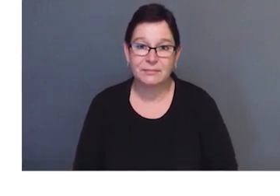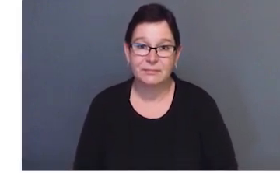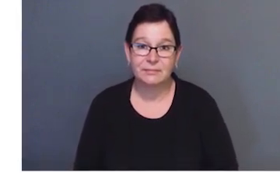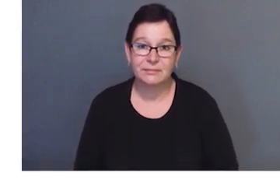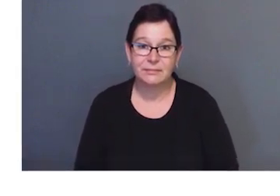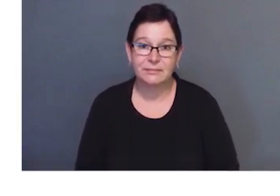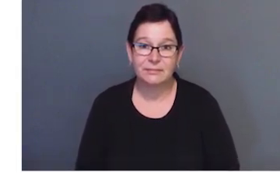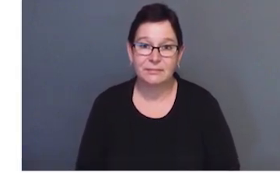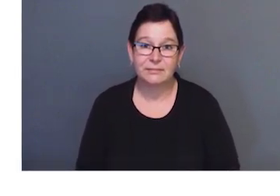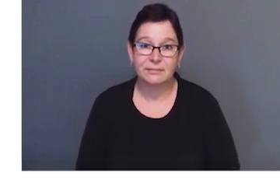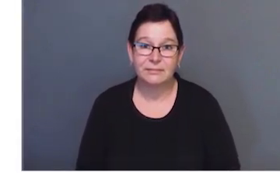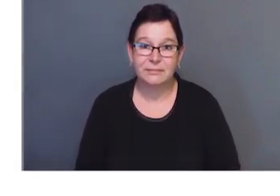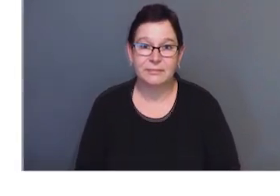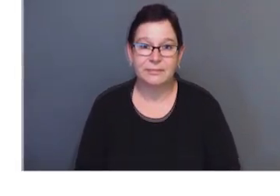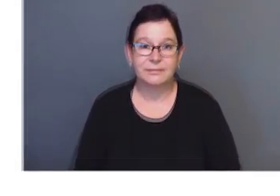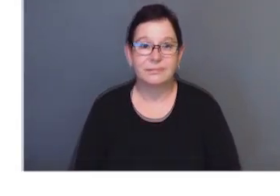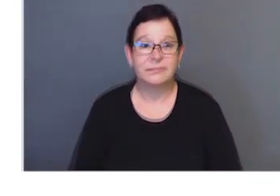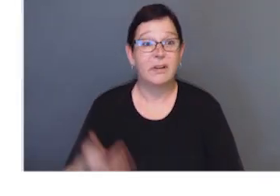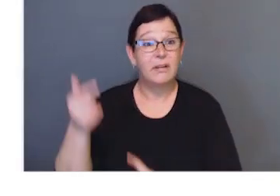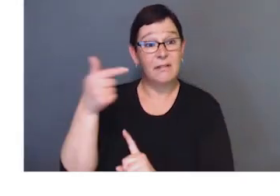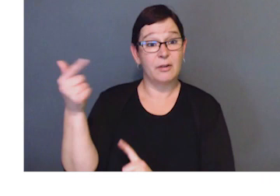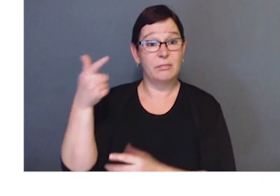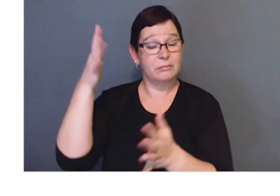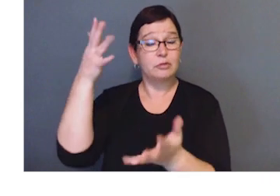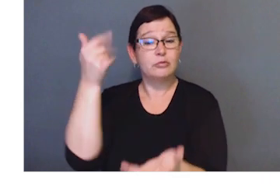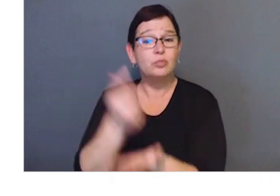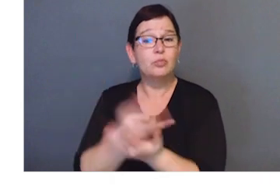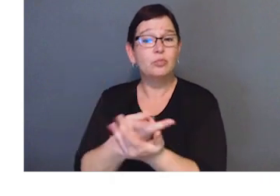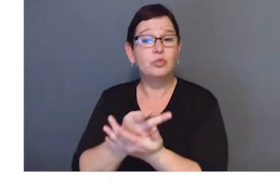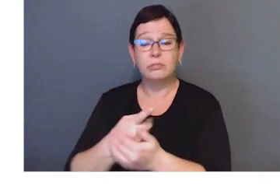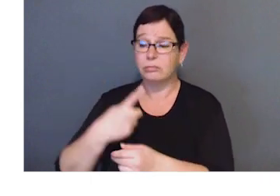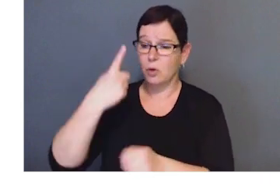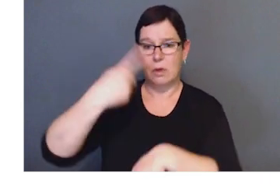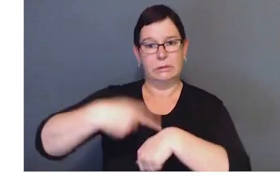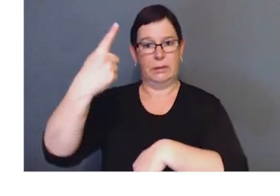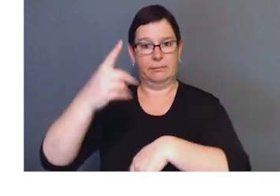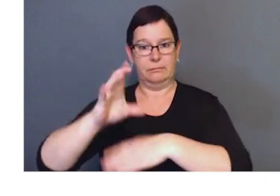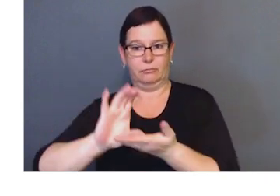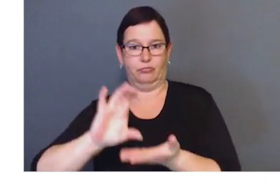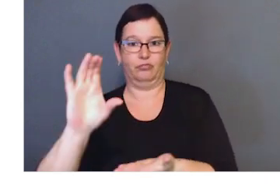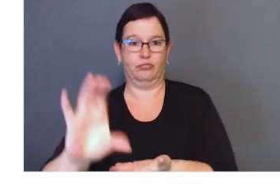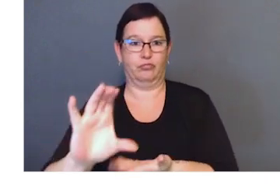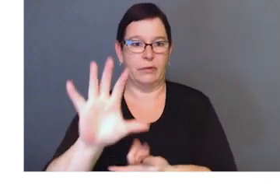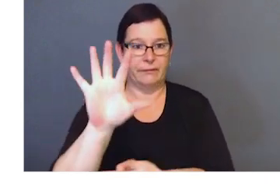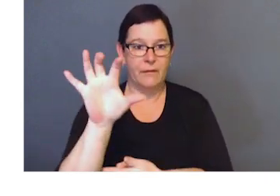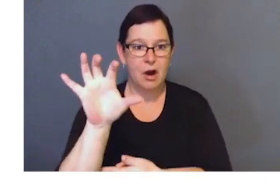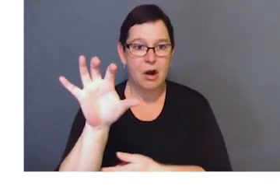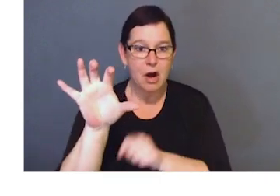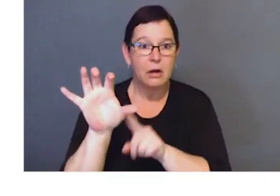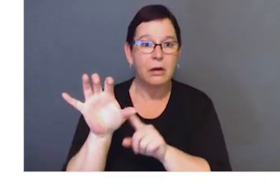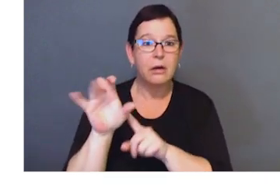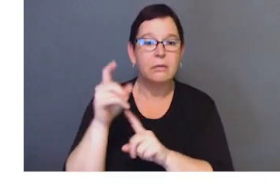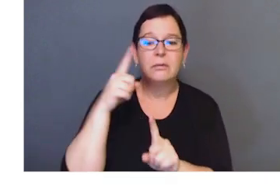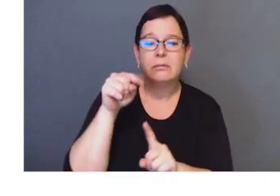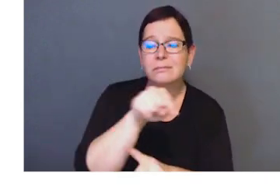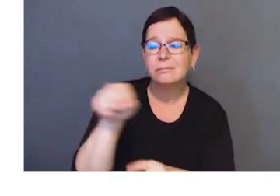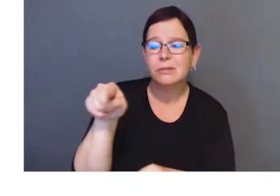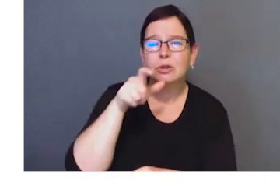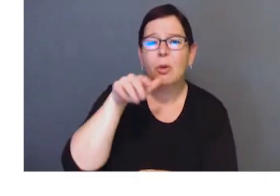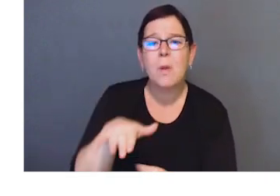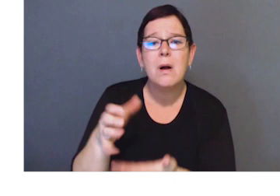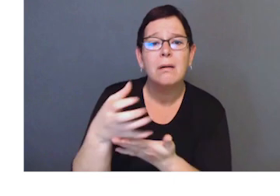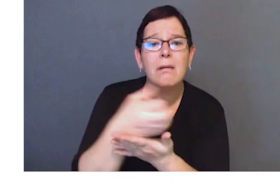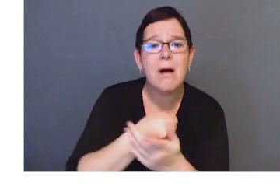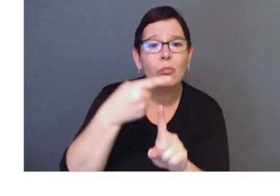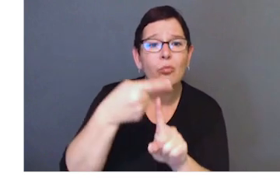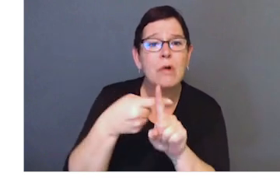The government has approved a one-time payment of $500 to assist lower-income renters 15 years and older. This benefit